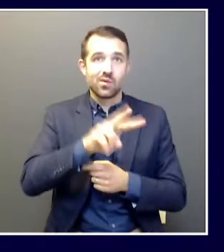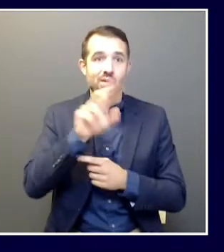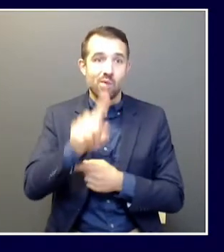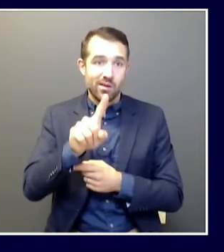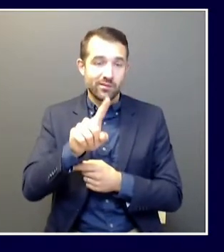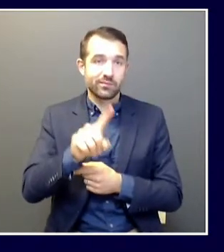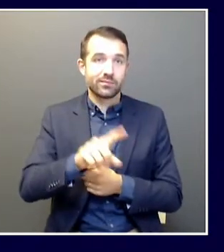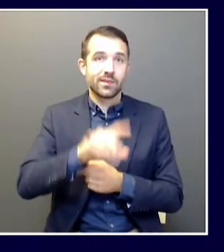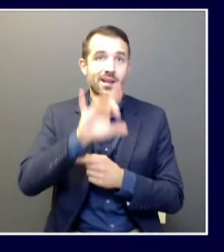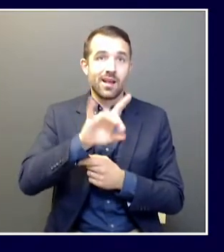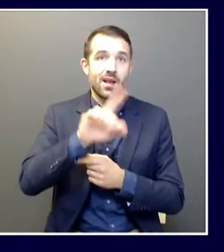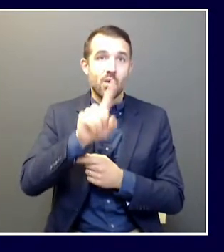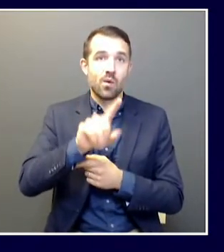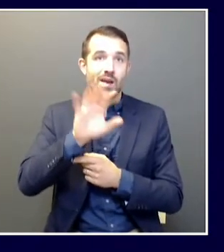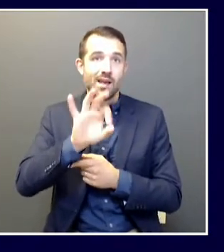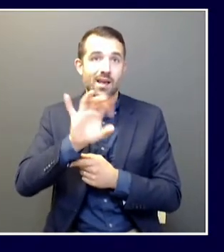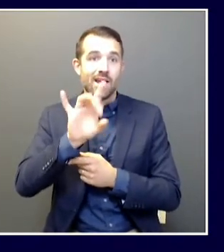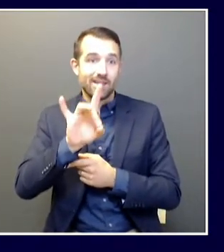221-8198. That's